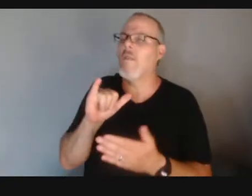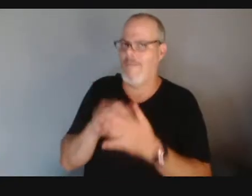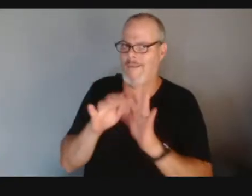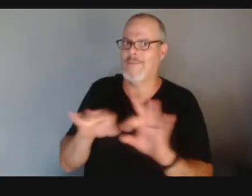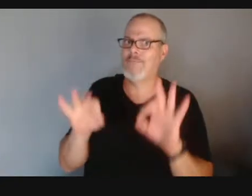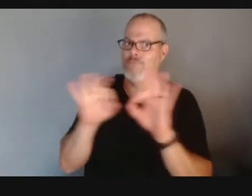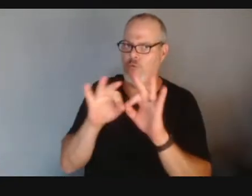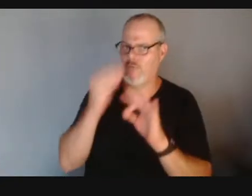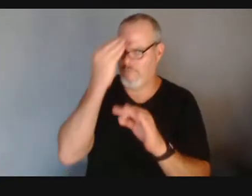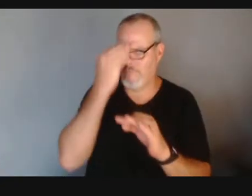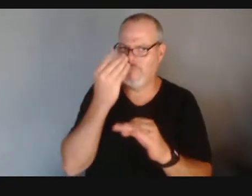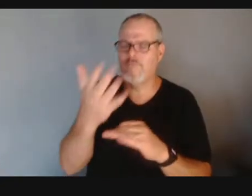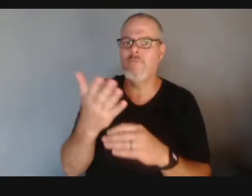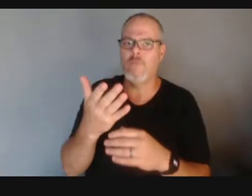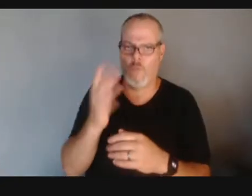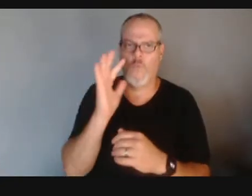5